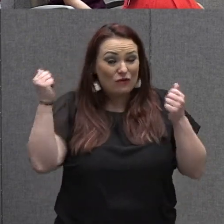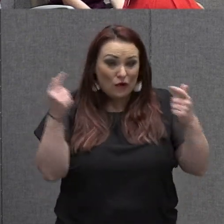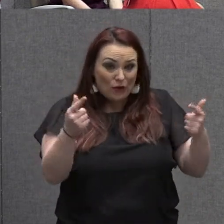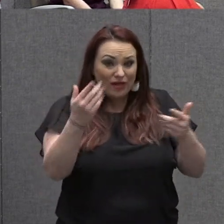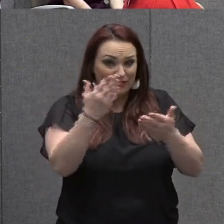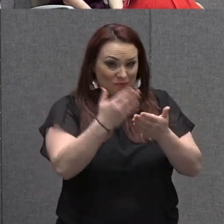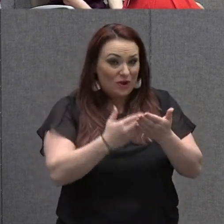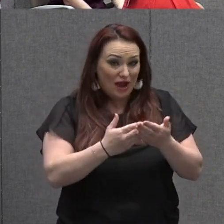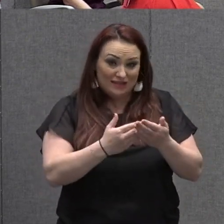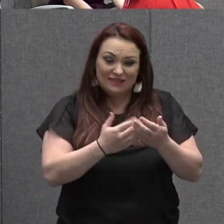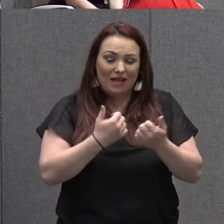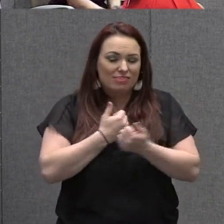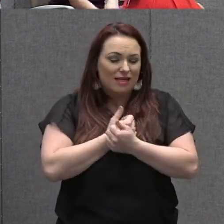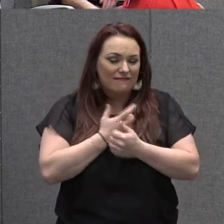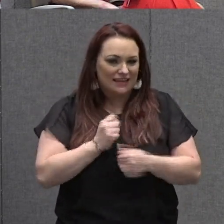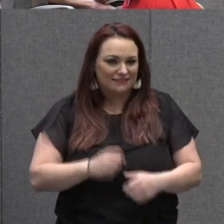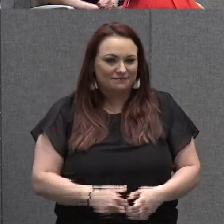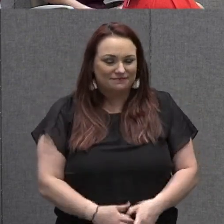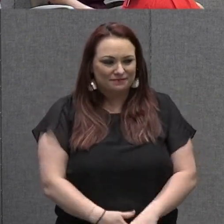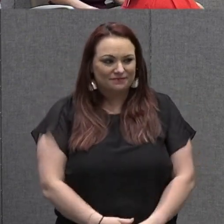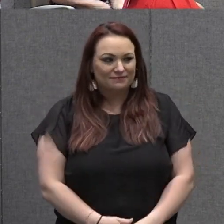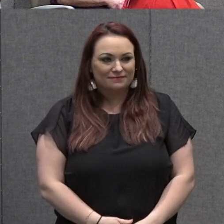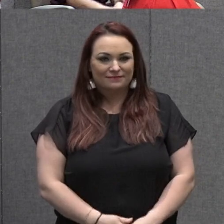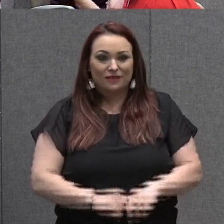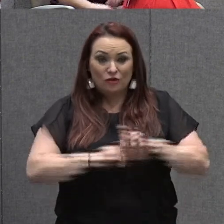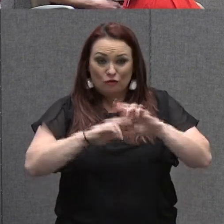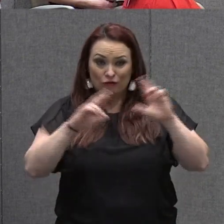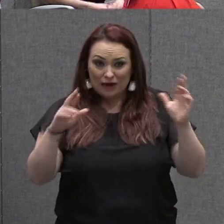2, ready, go.